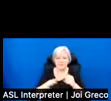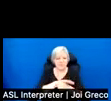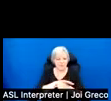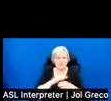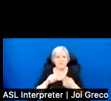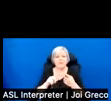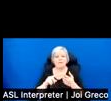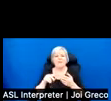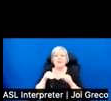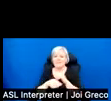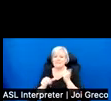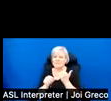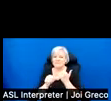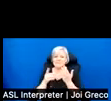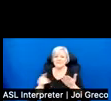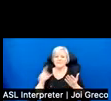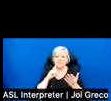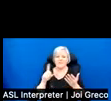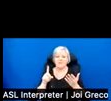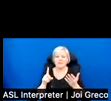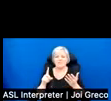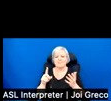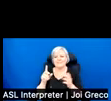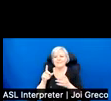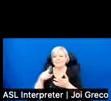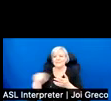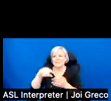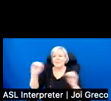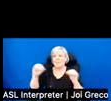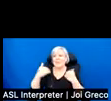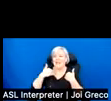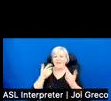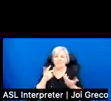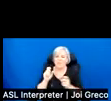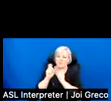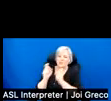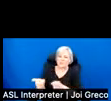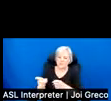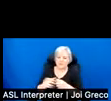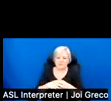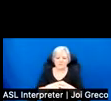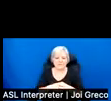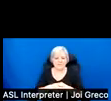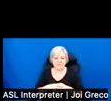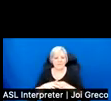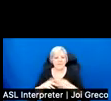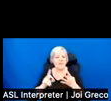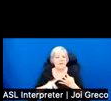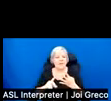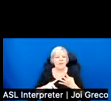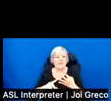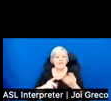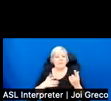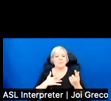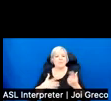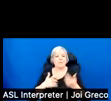functional, affordable, and appropriate assistive technology when they need it. When devices are prescribed, they're often not used,